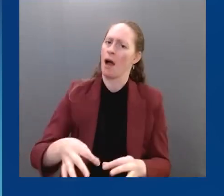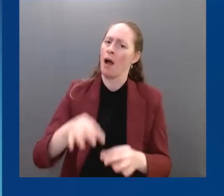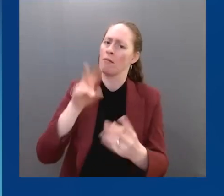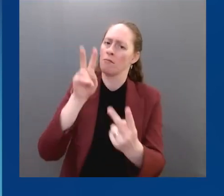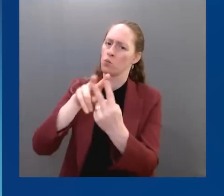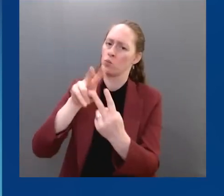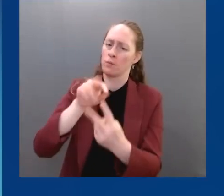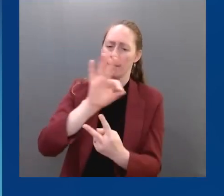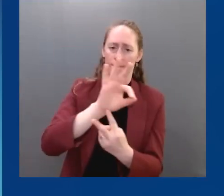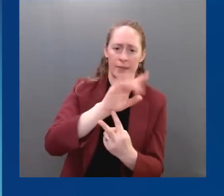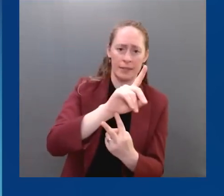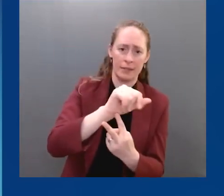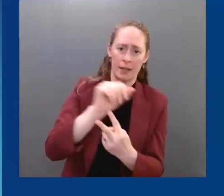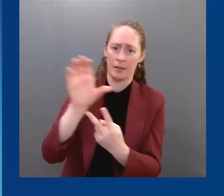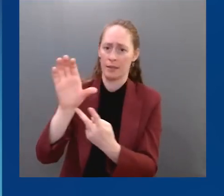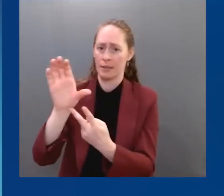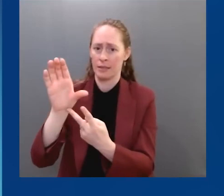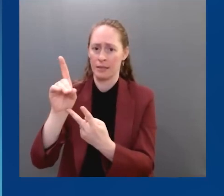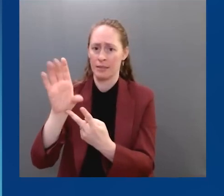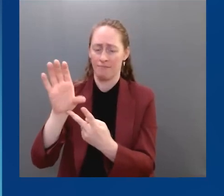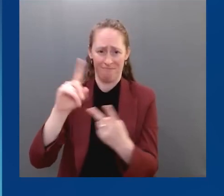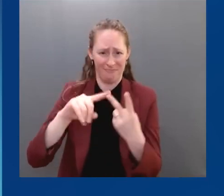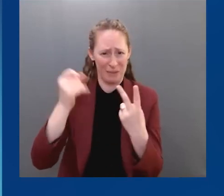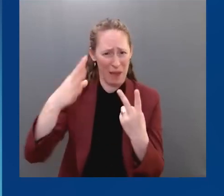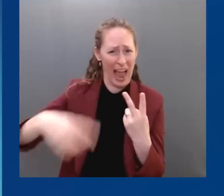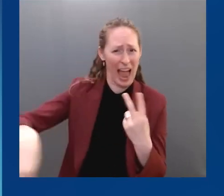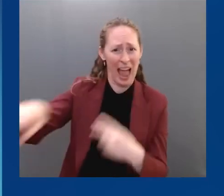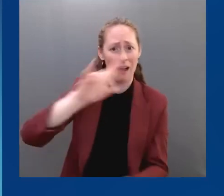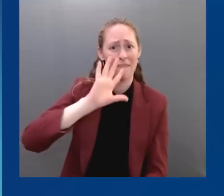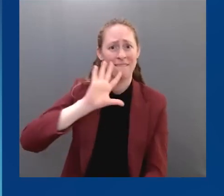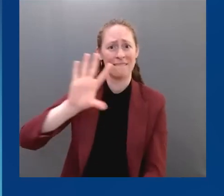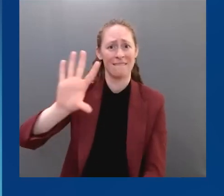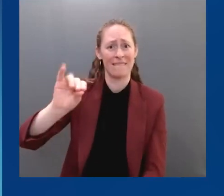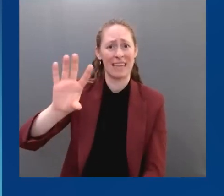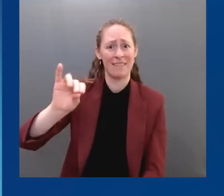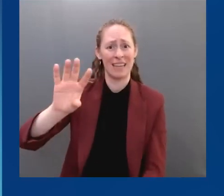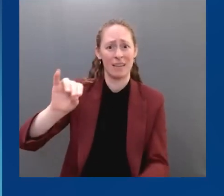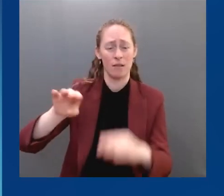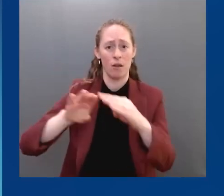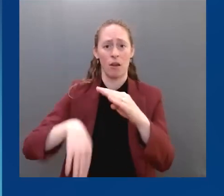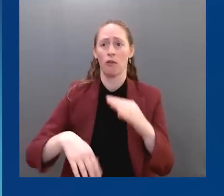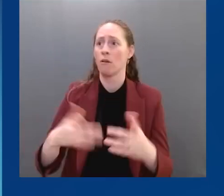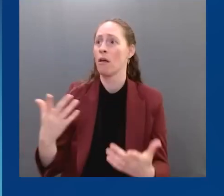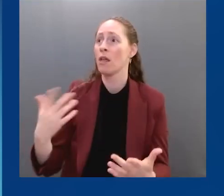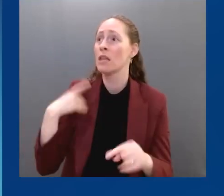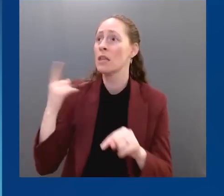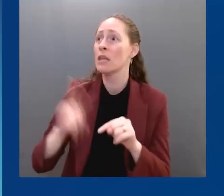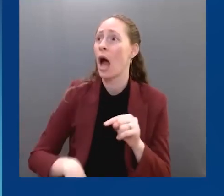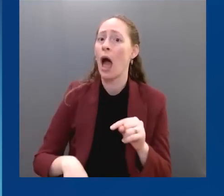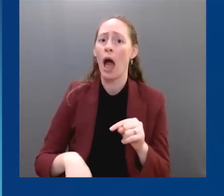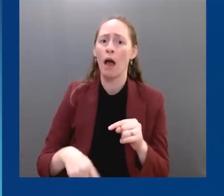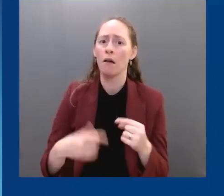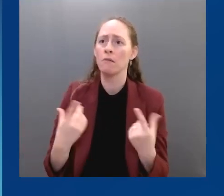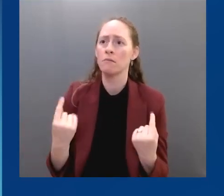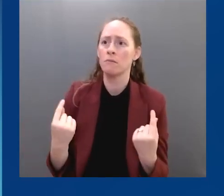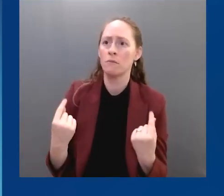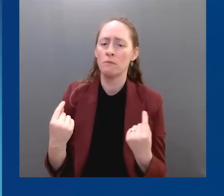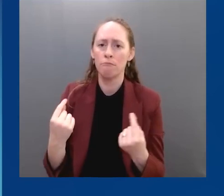doing? Okay. Rochelle, you want to start us off, maybe think about that issue of the 4-month gap, and